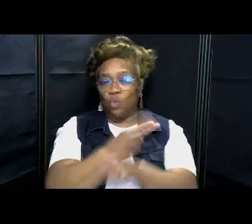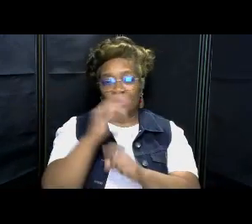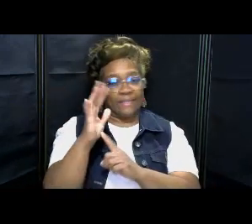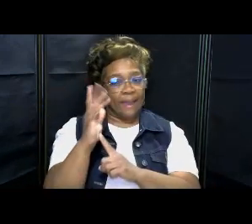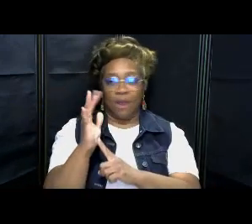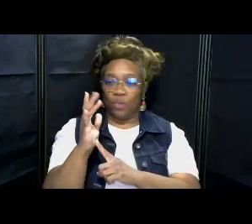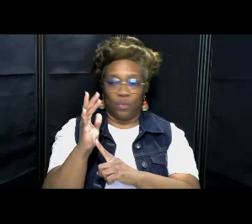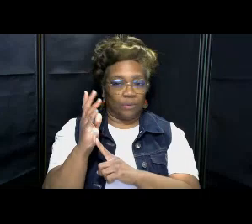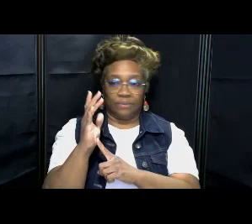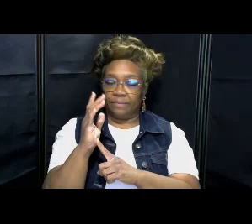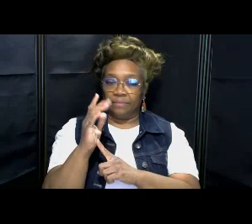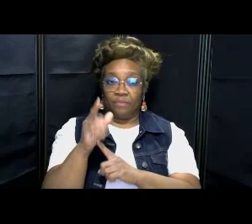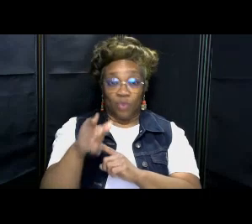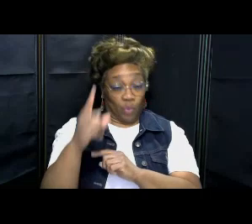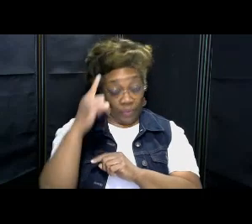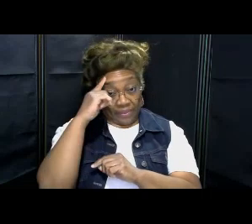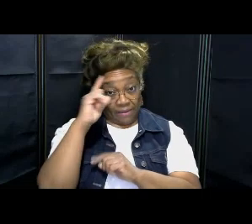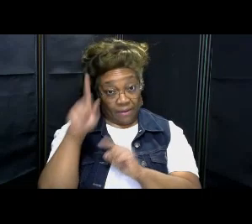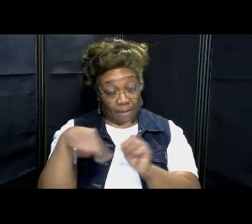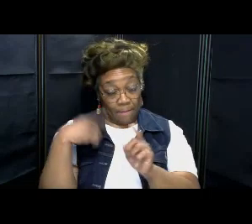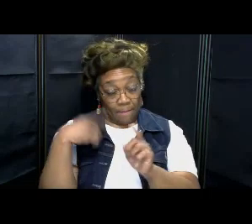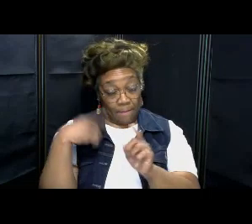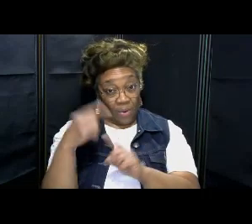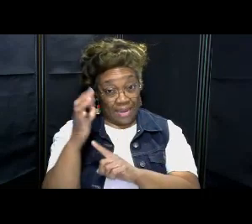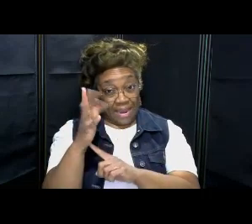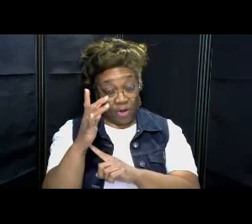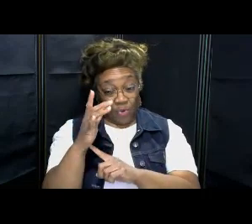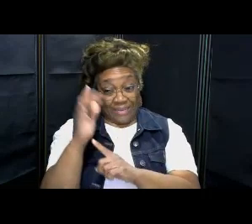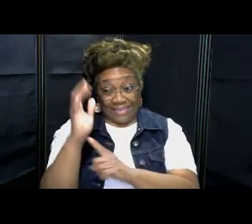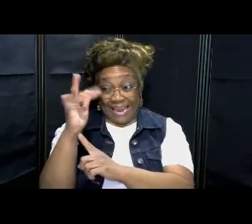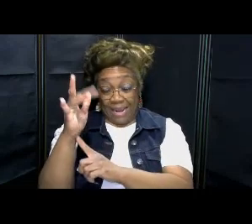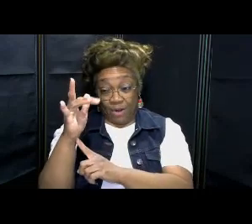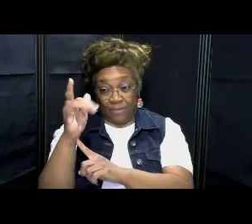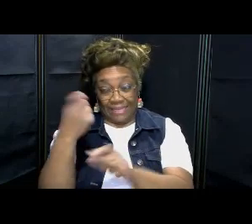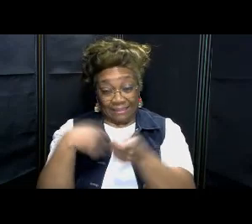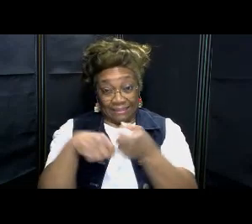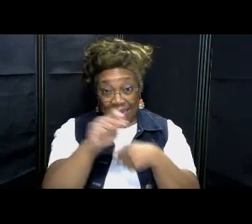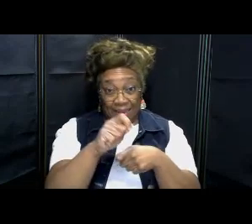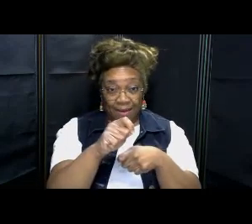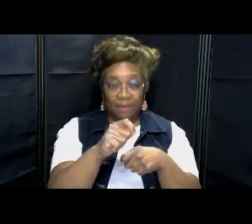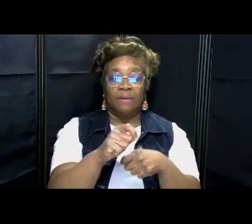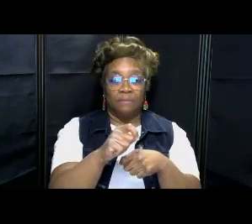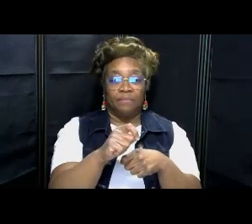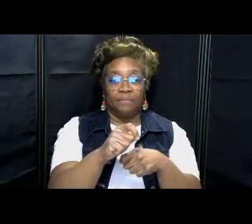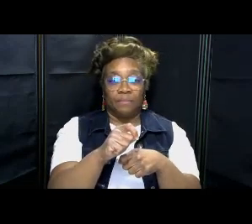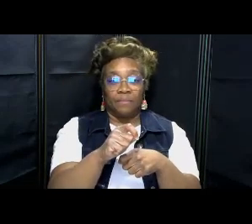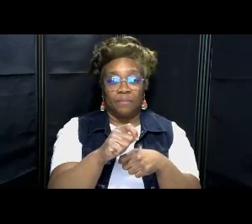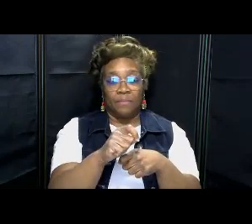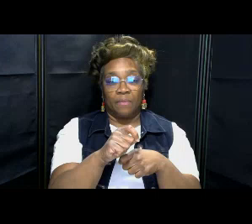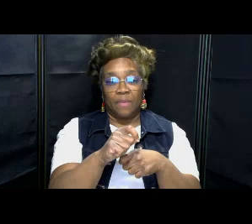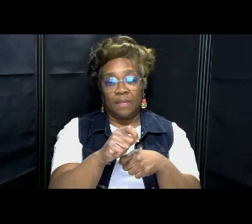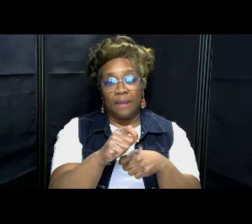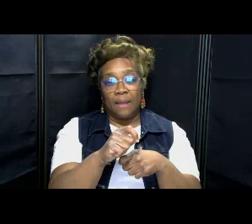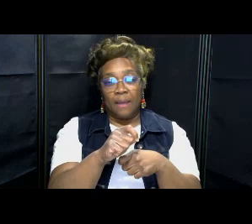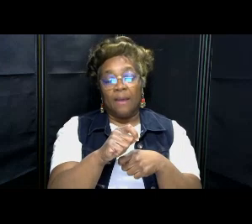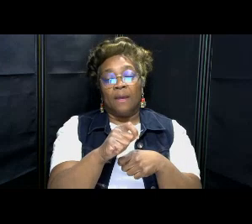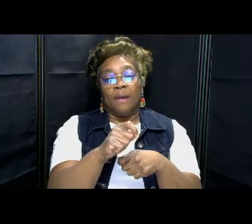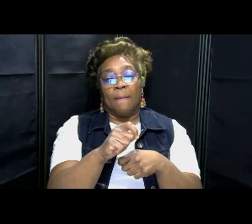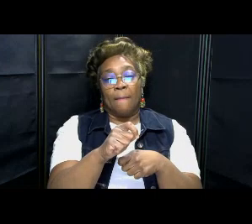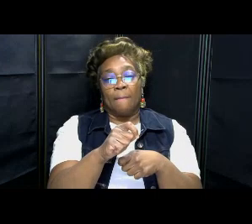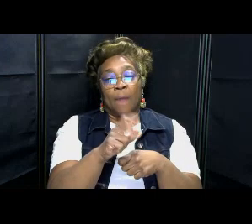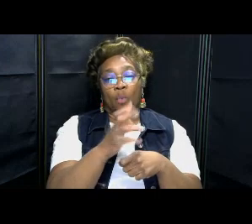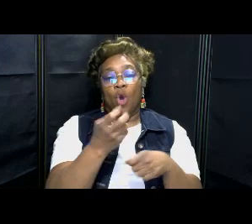do think about candles, um, instead of using a candle, I want you to do something for me. It's a point below, but I want to bring it up now. It's called